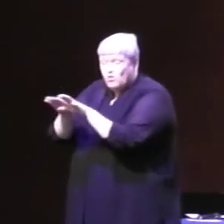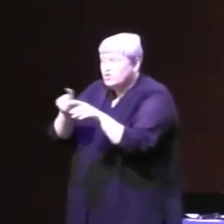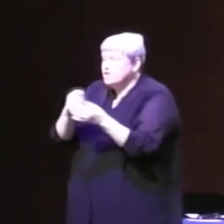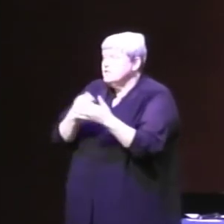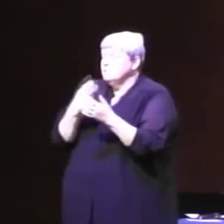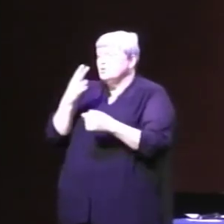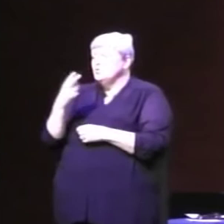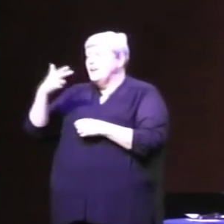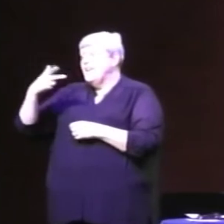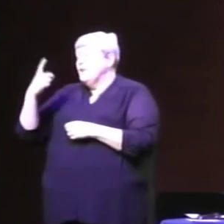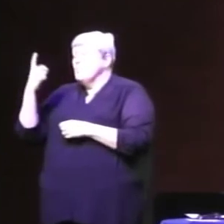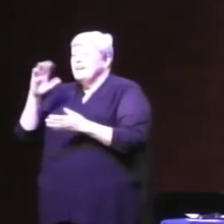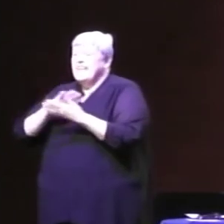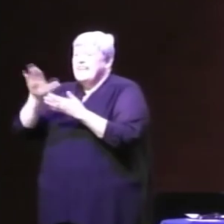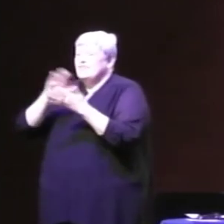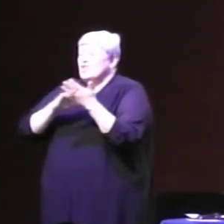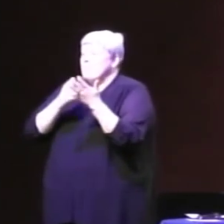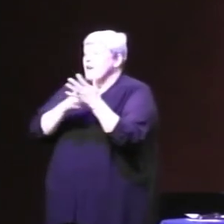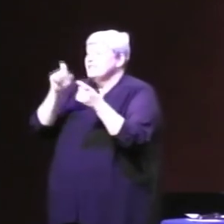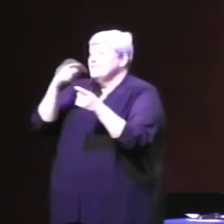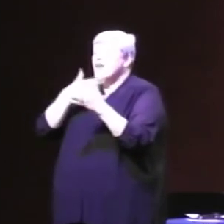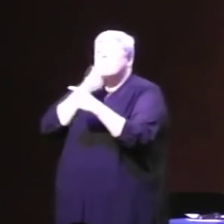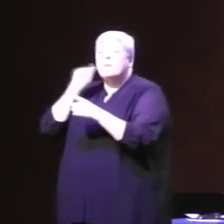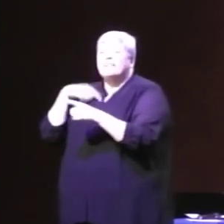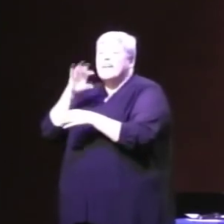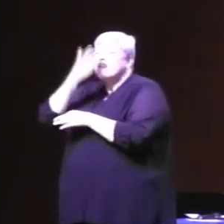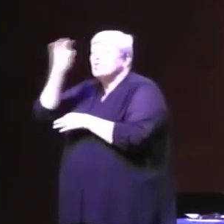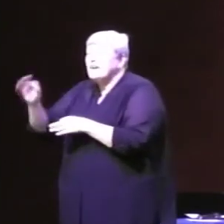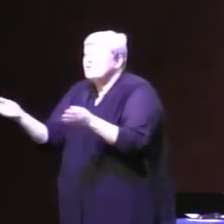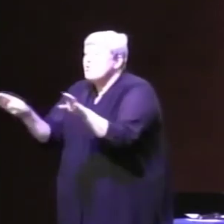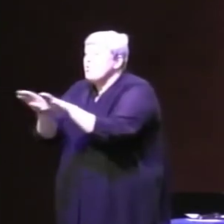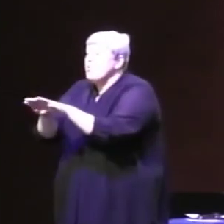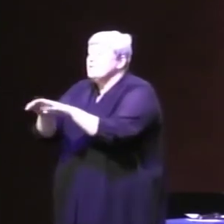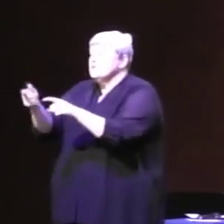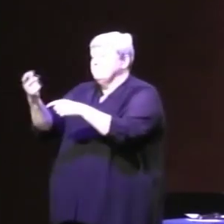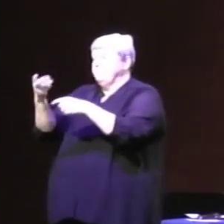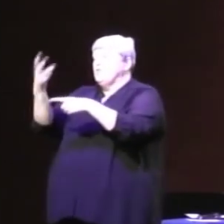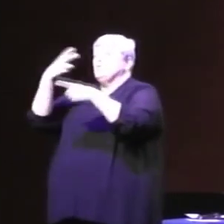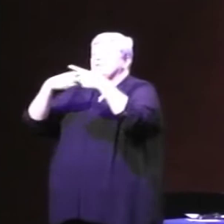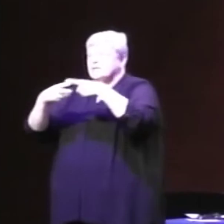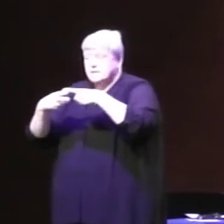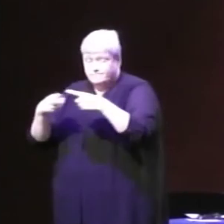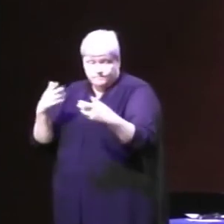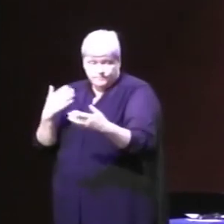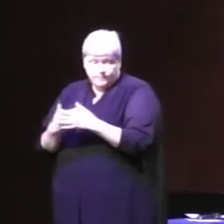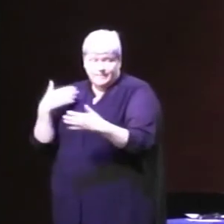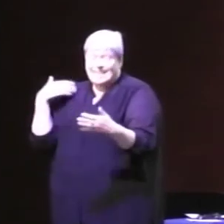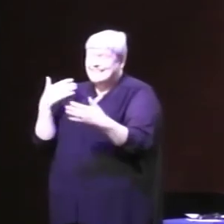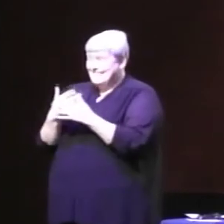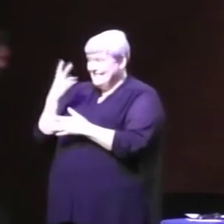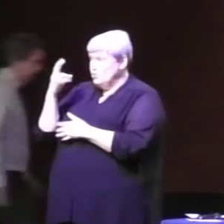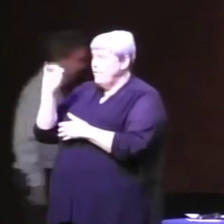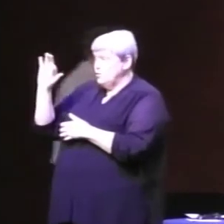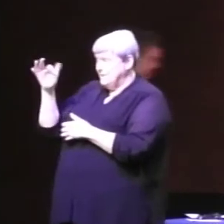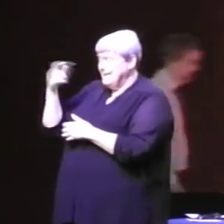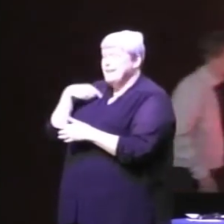281 HMRC public inquiry centres close in 2014. Since 2010, 10,000 staff